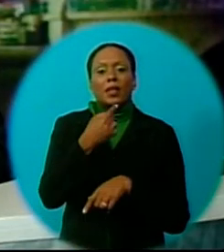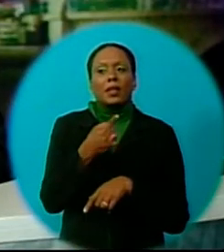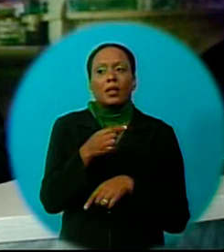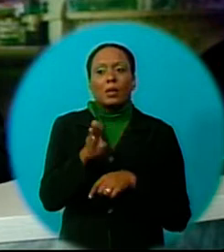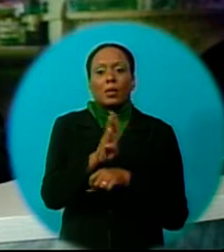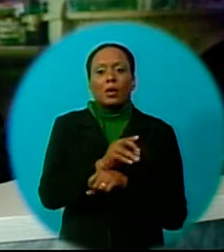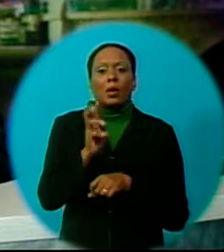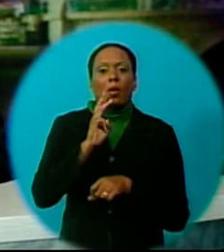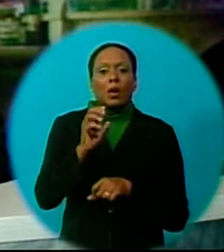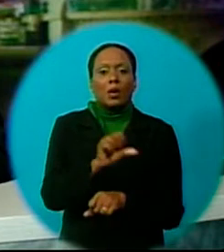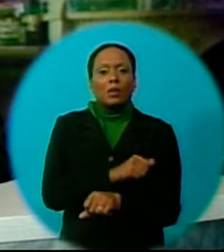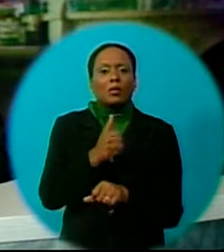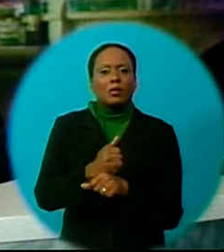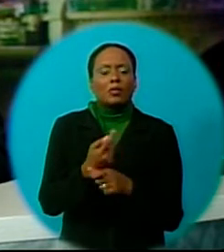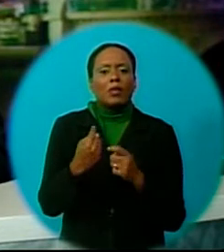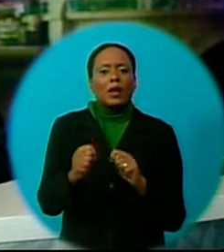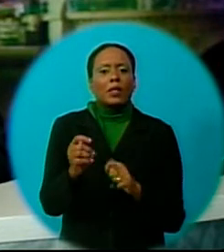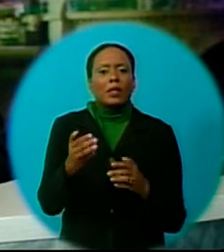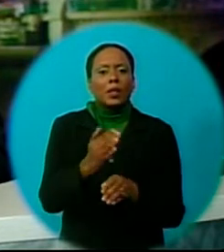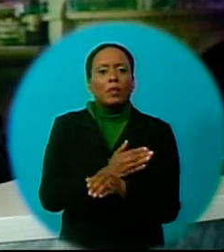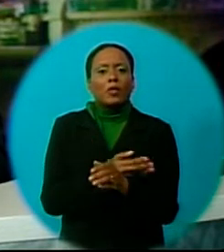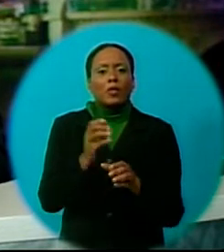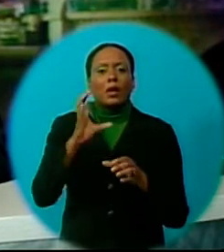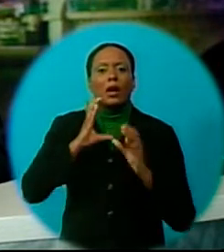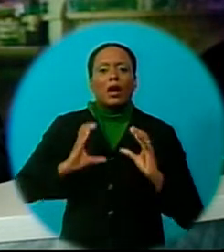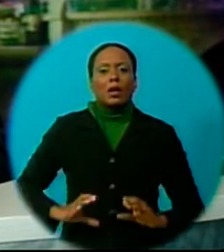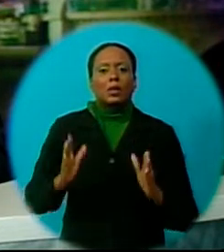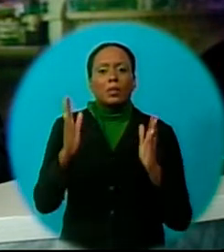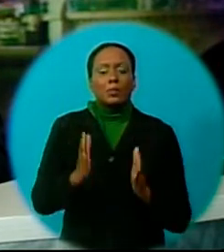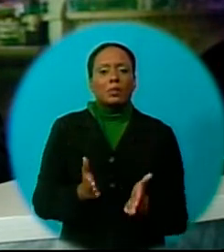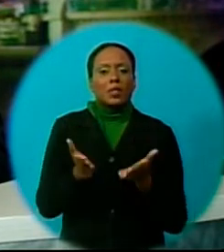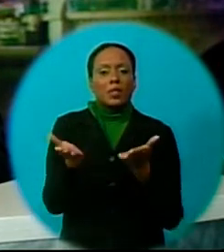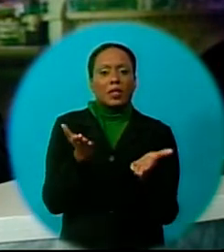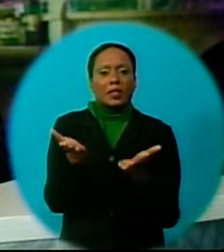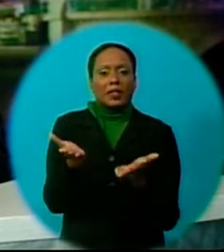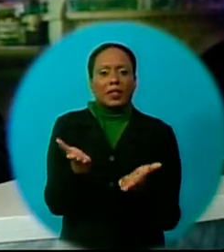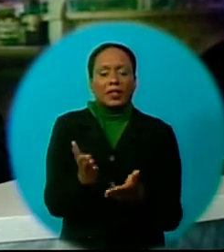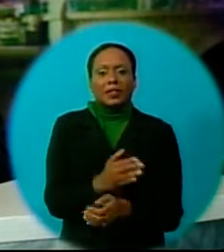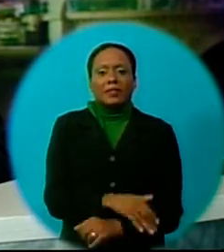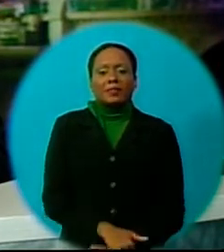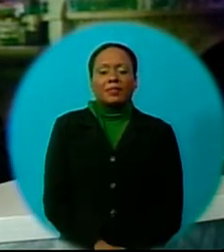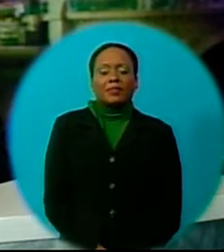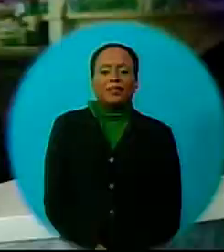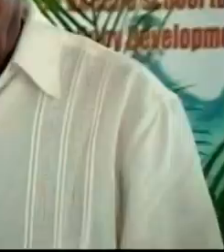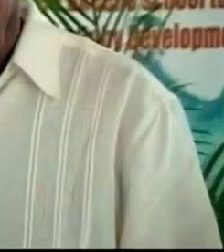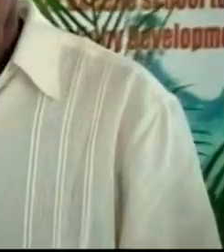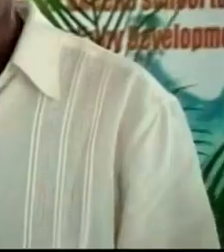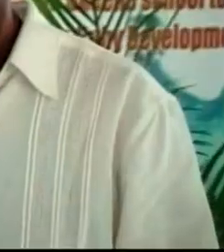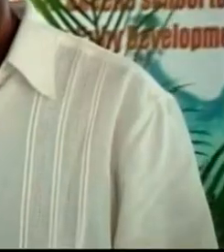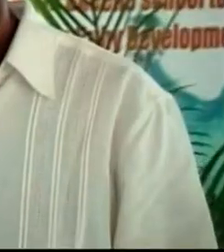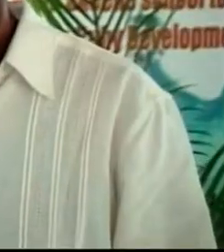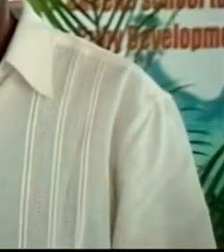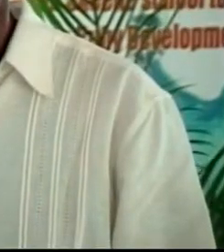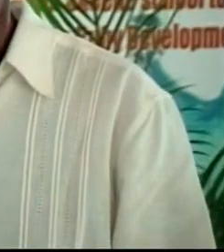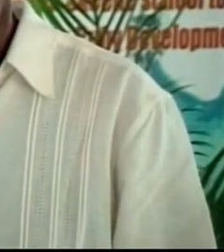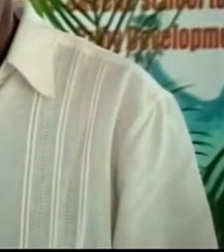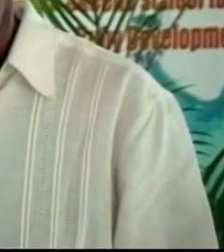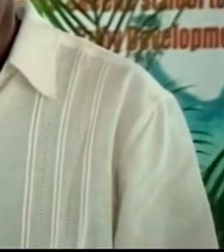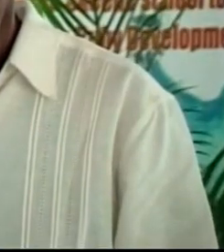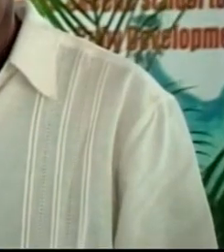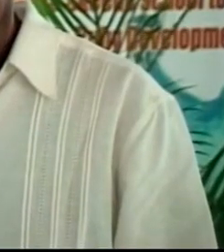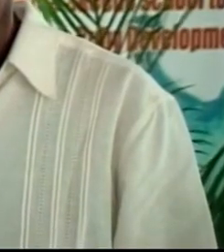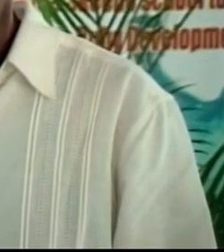revealed that the BWA is working to improve its customer service. The Barbados Water Authority